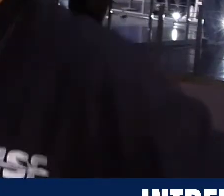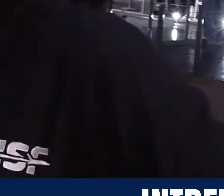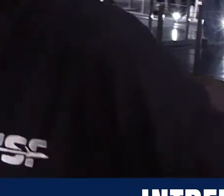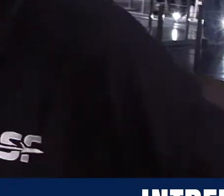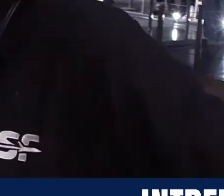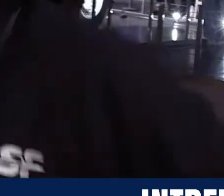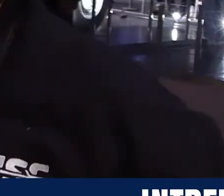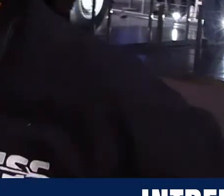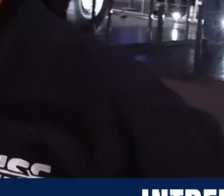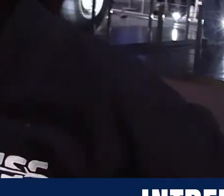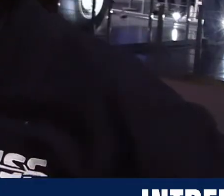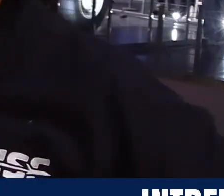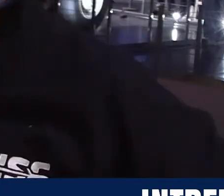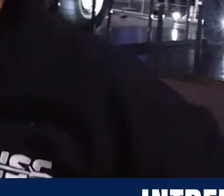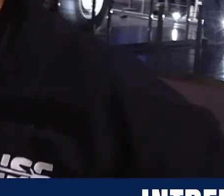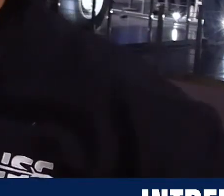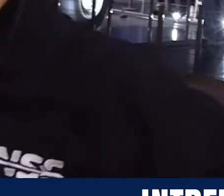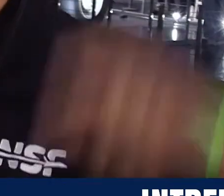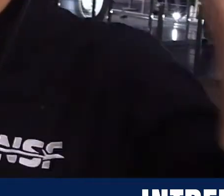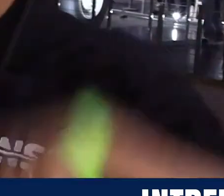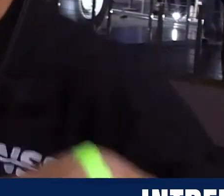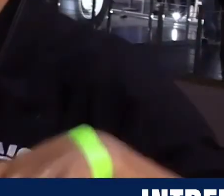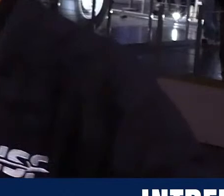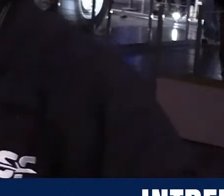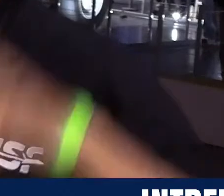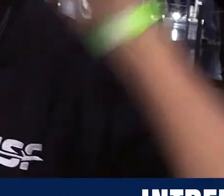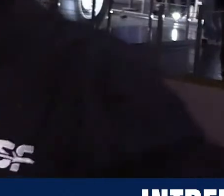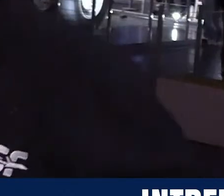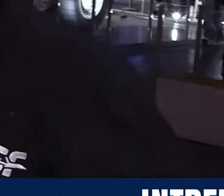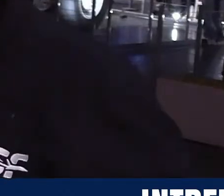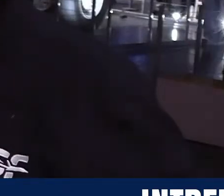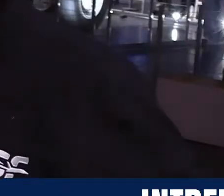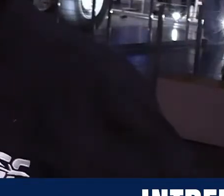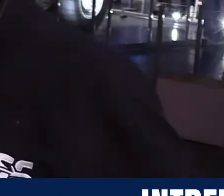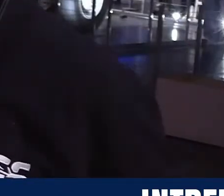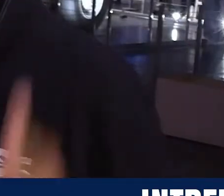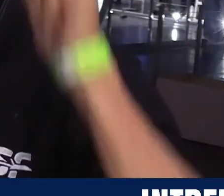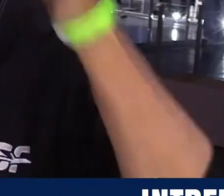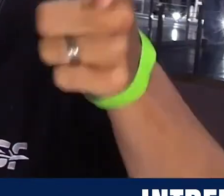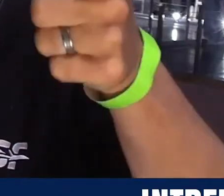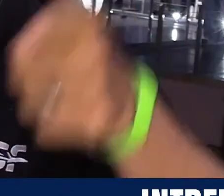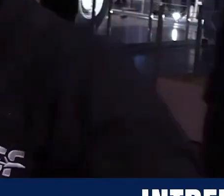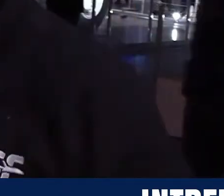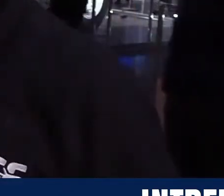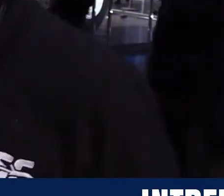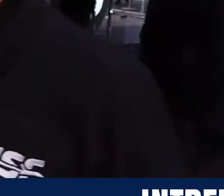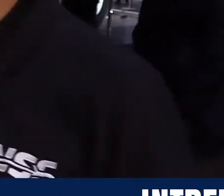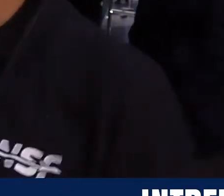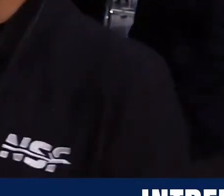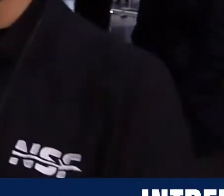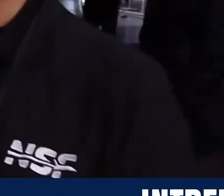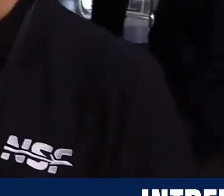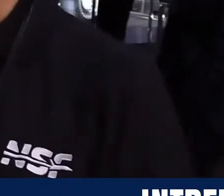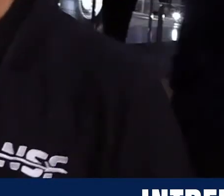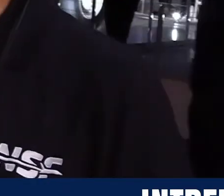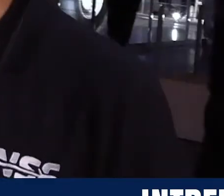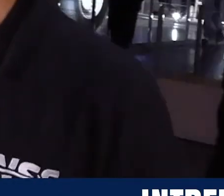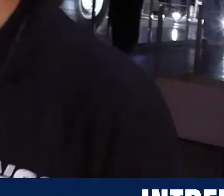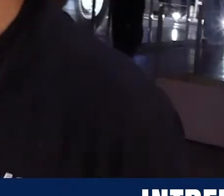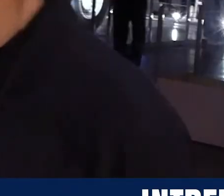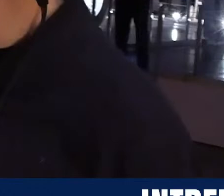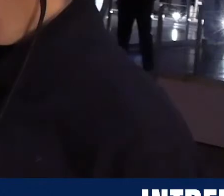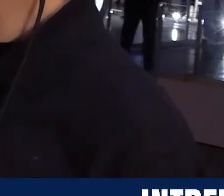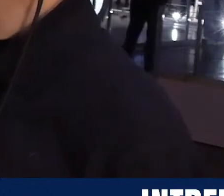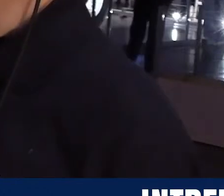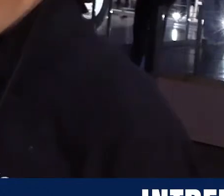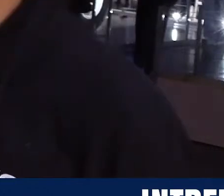channel, well, clearly you must be a super fan because you're watching this show instead of the Falcon Heavy show. So you're awesome. I wish I had free merch to hand out, but I don't.